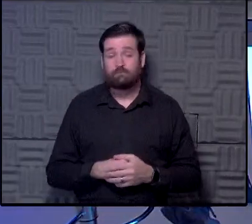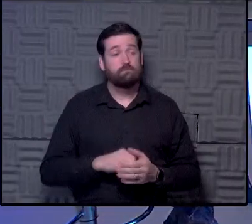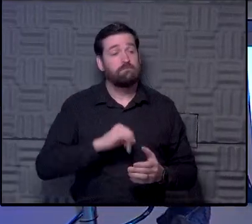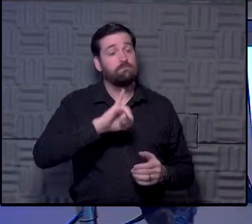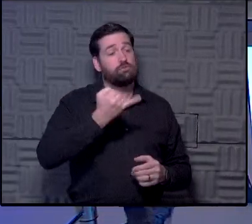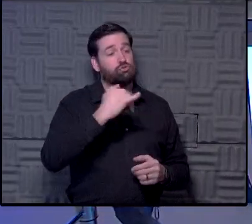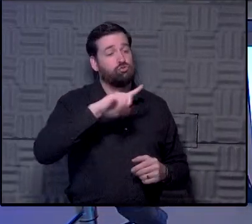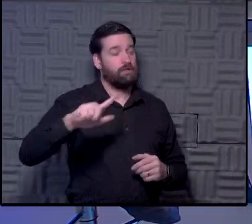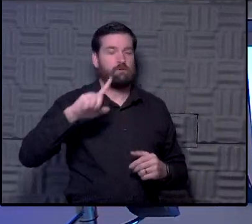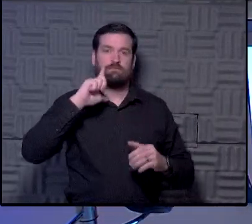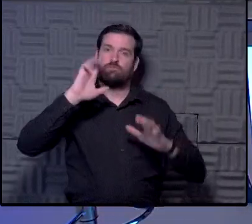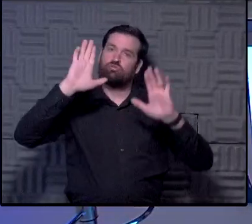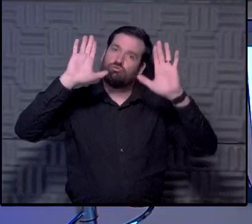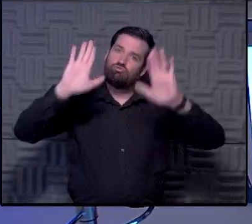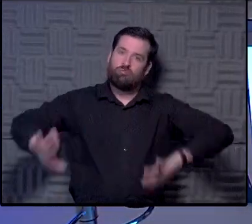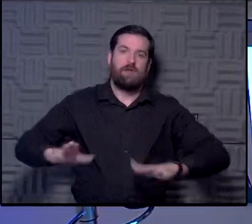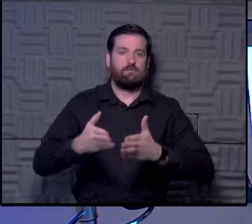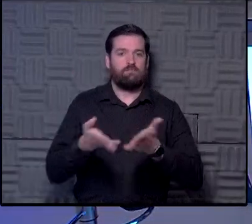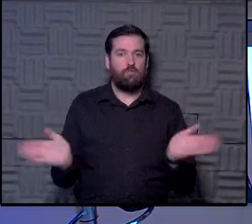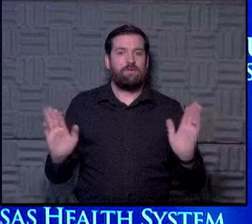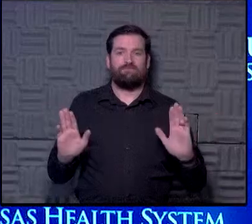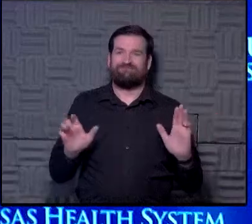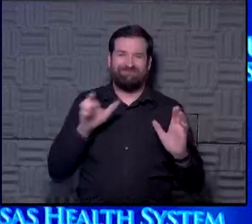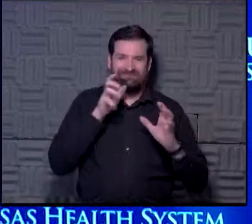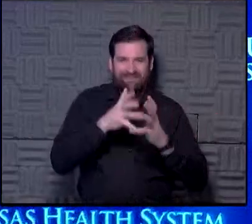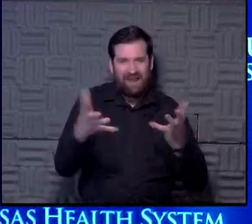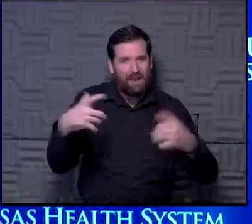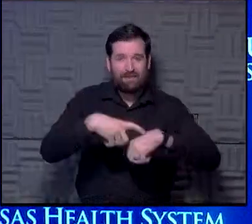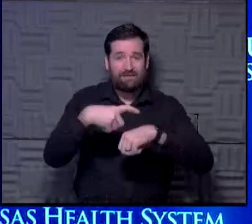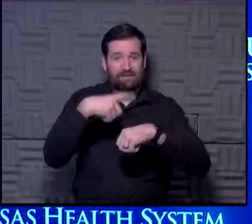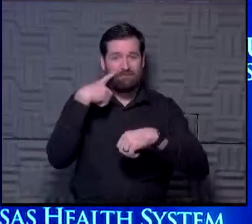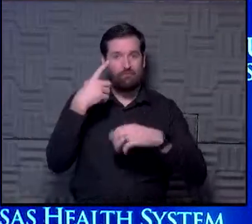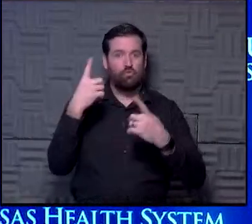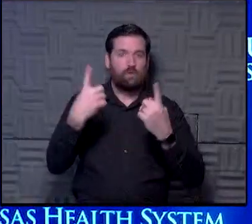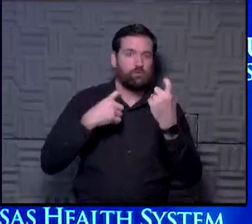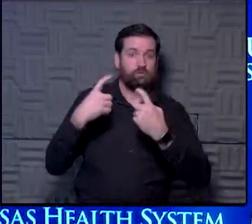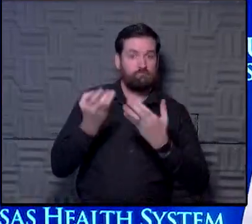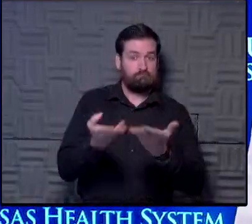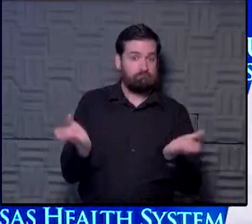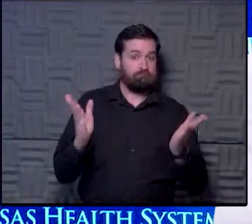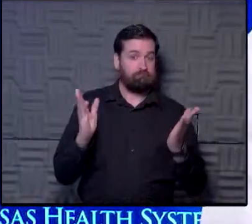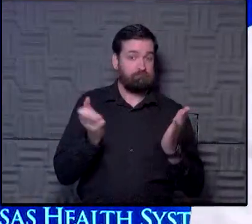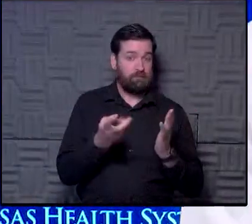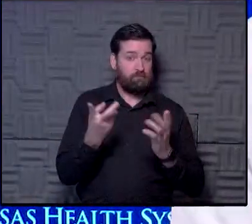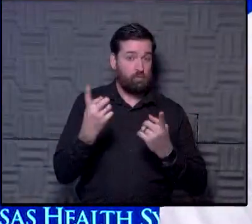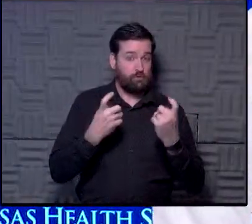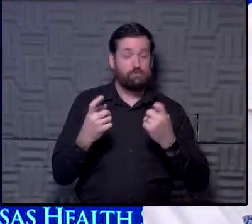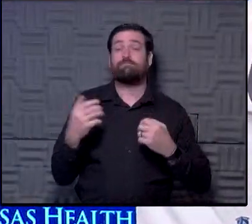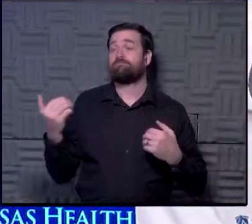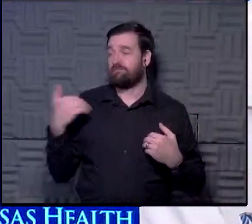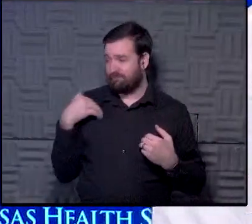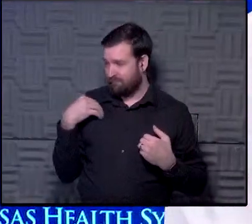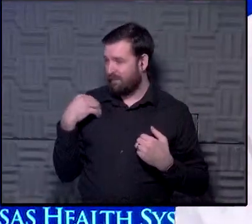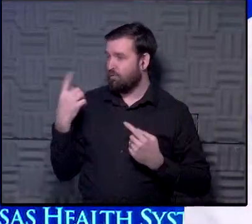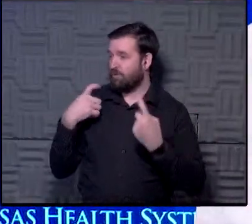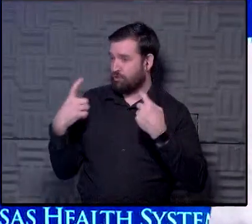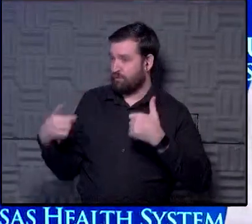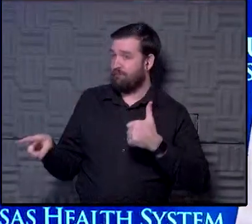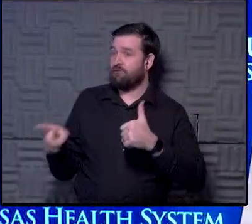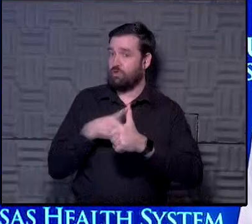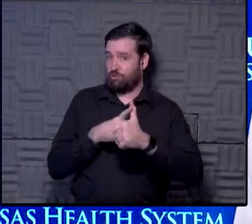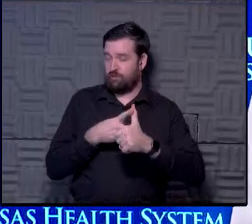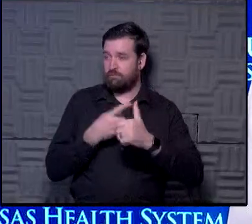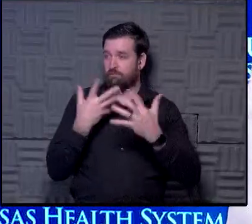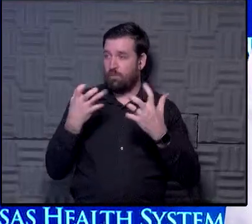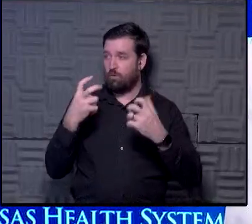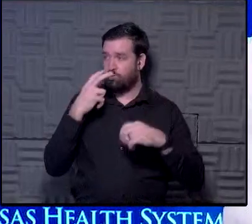Jill, this has been a great opening, but we haven't had much time for questions. So let's turn and just see if we can get a few questions in today. We do. We have questions, but before we do